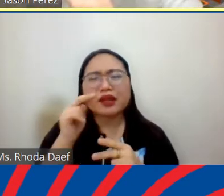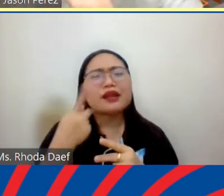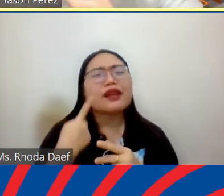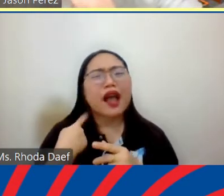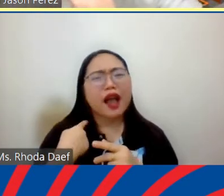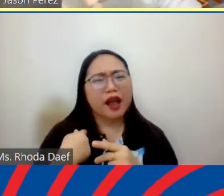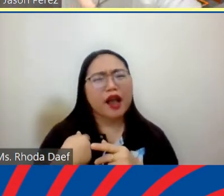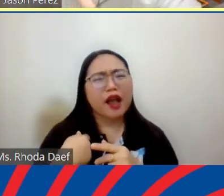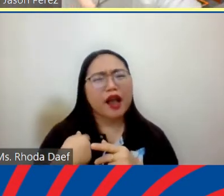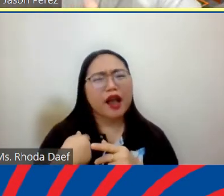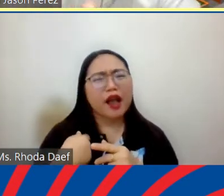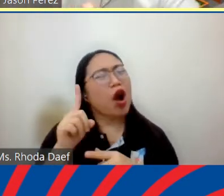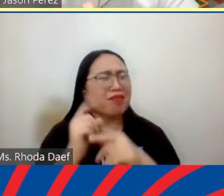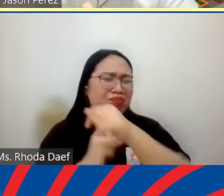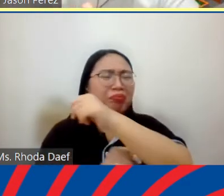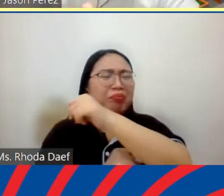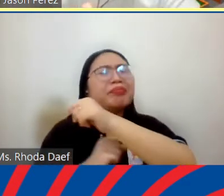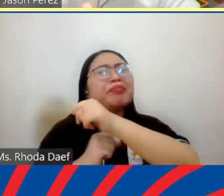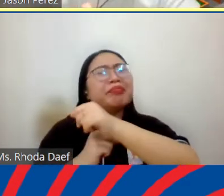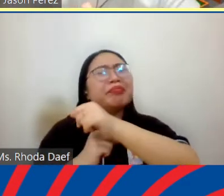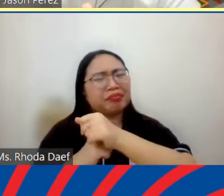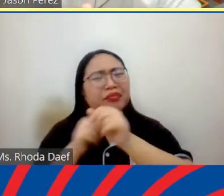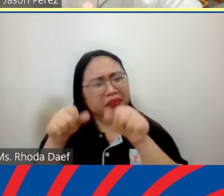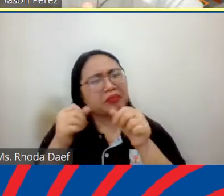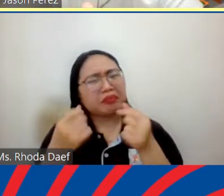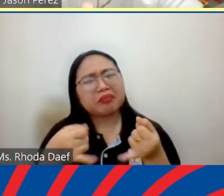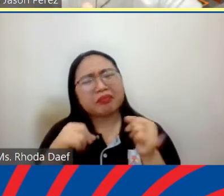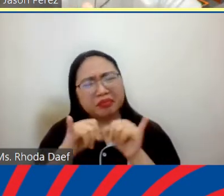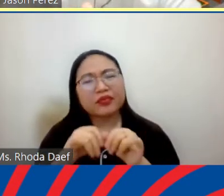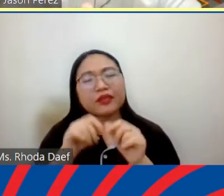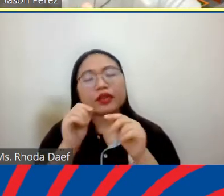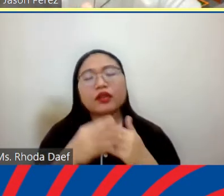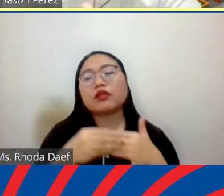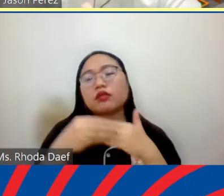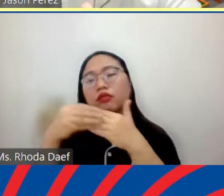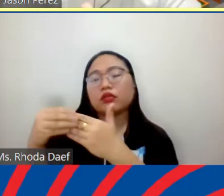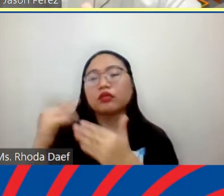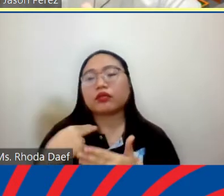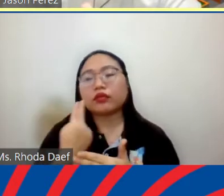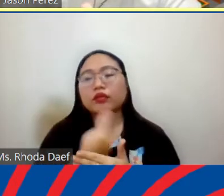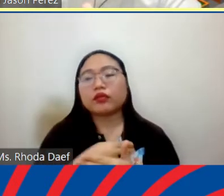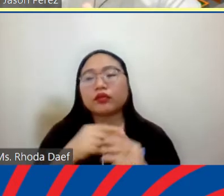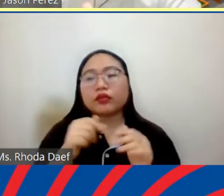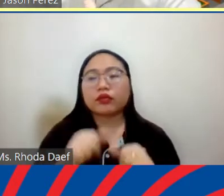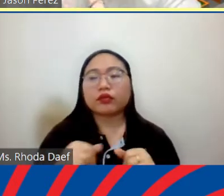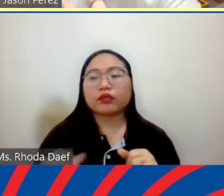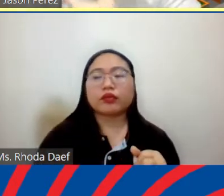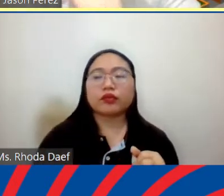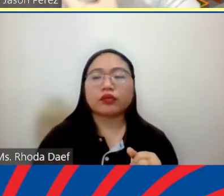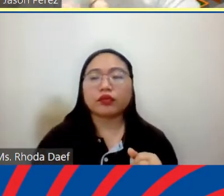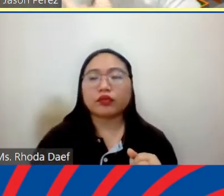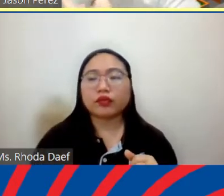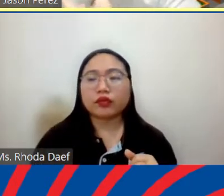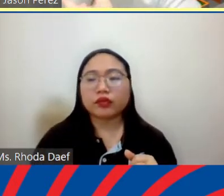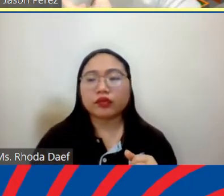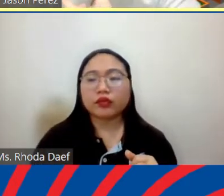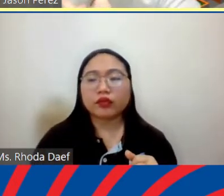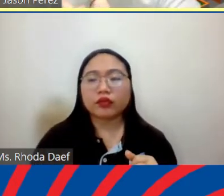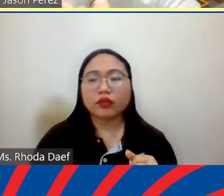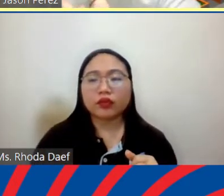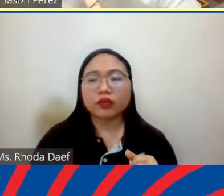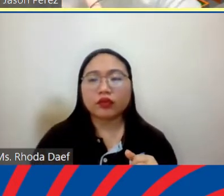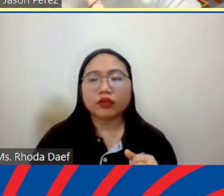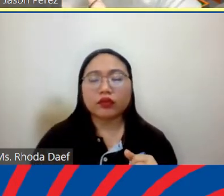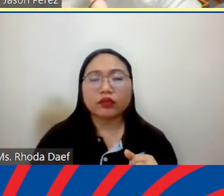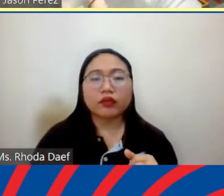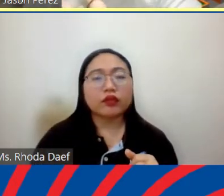framework, because that will ensure and that will guide us that we can cover the whole life cycle,